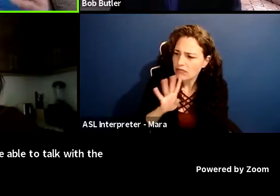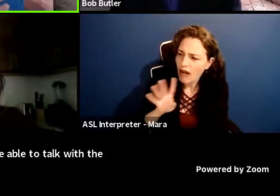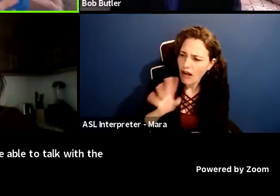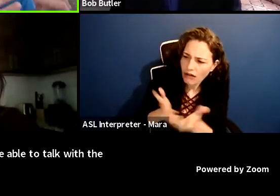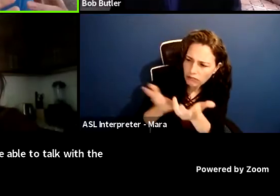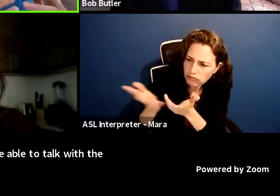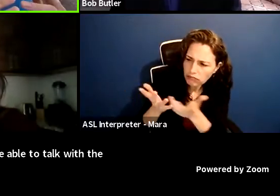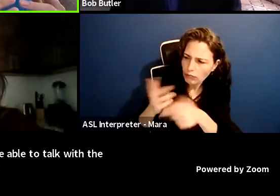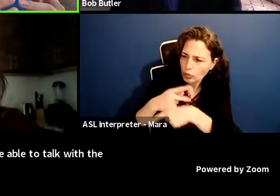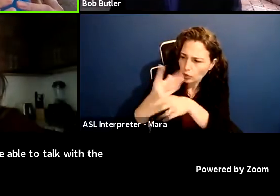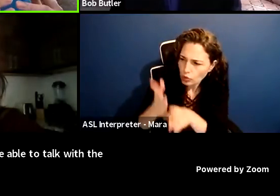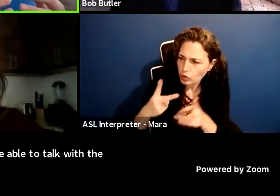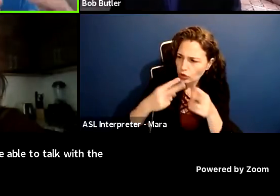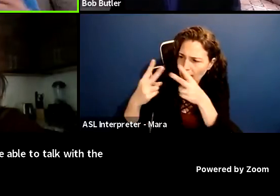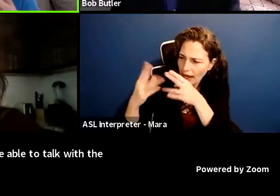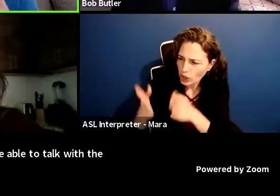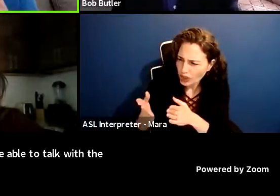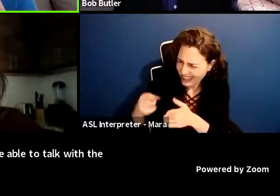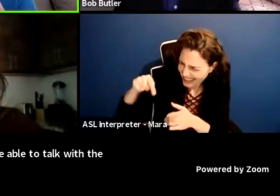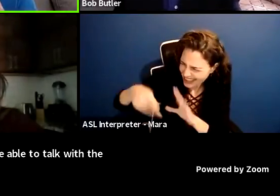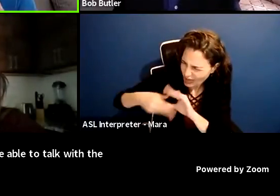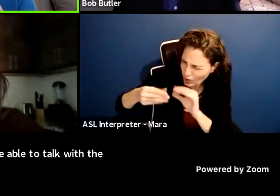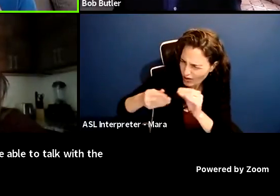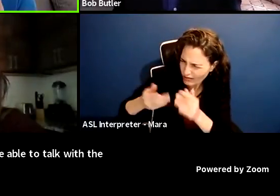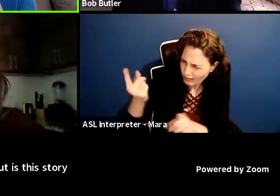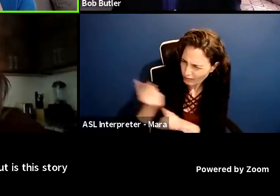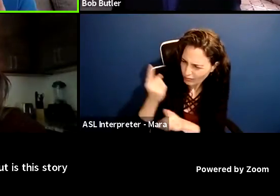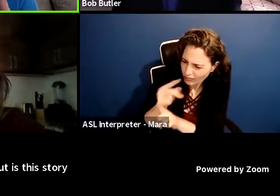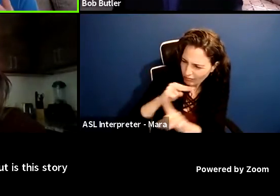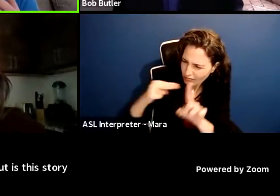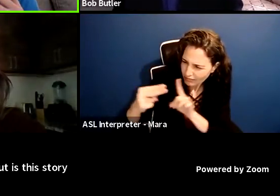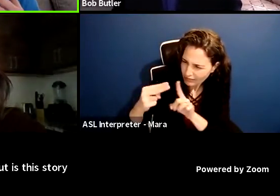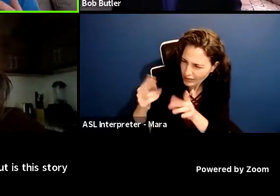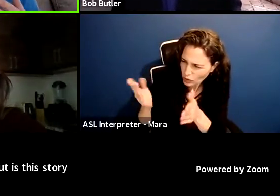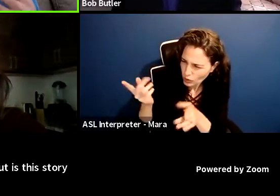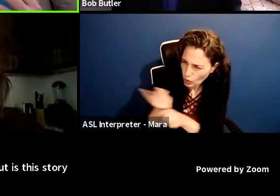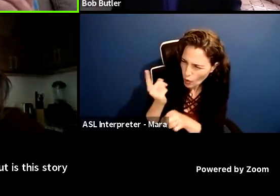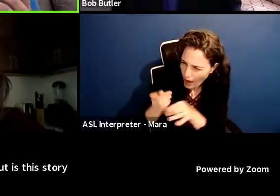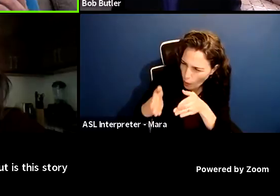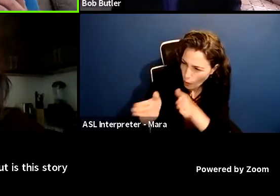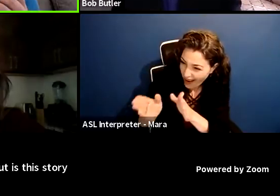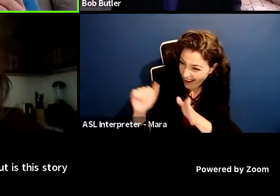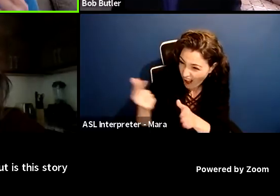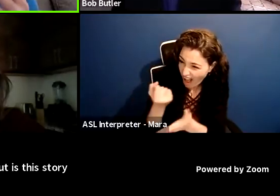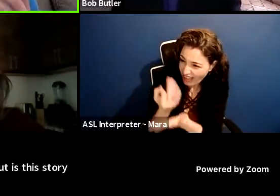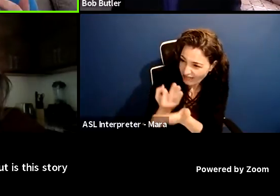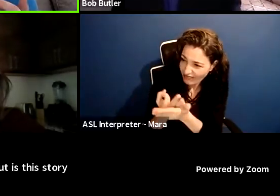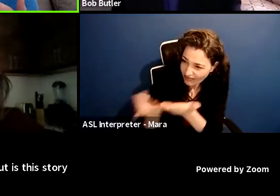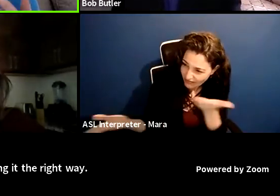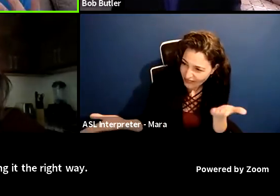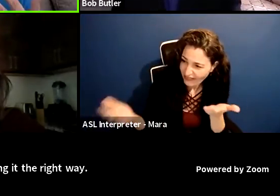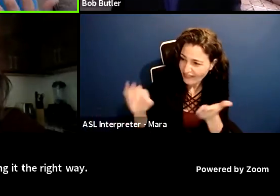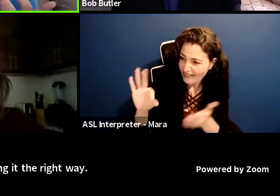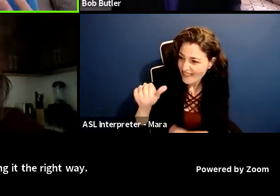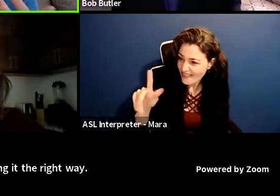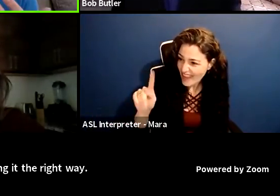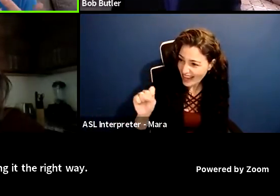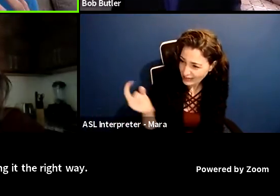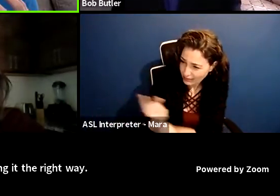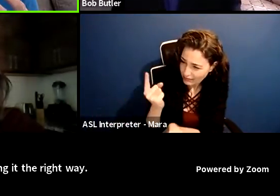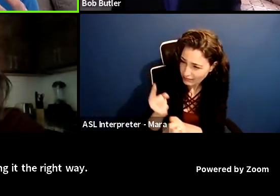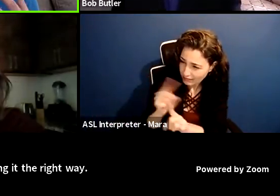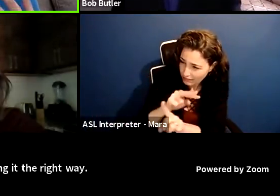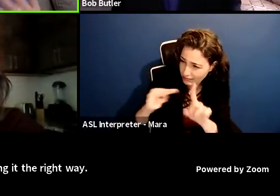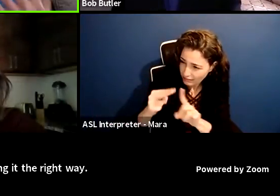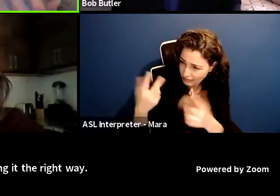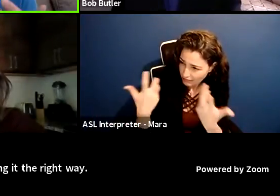right place? Are we telling this in the right way? Do we have all the facts that we need to get this across properly? To be frank,